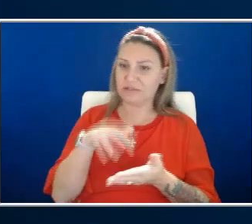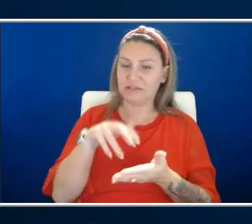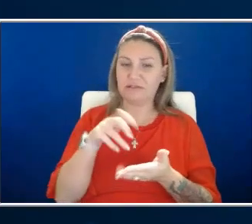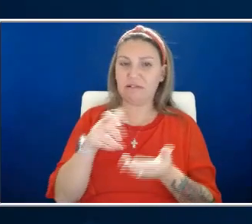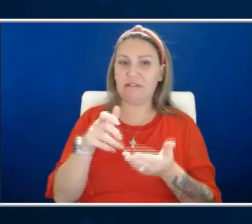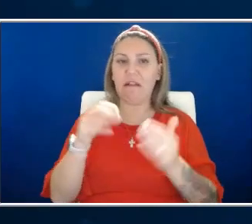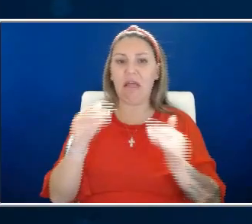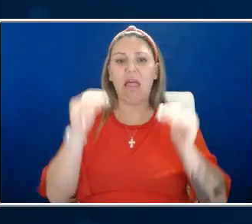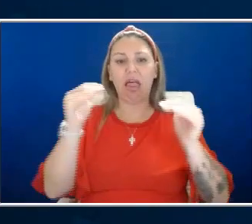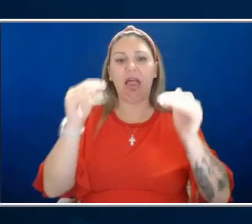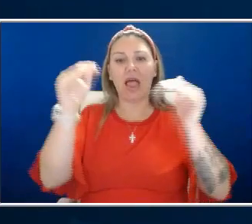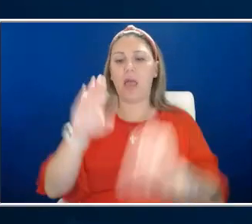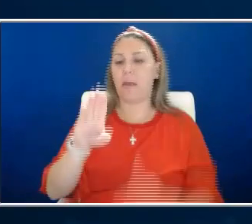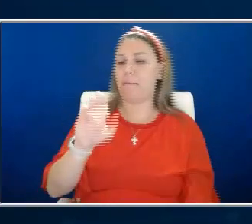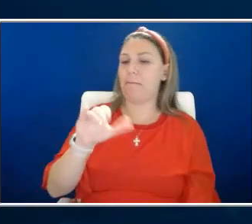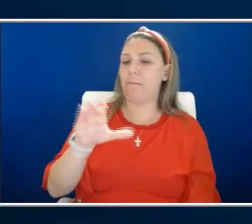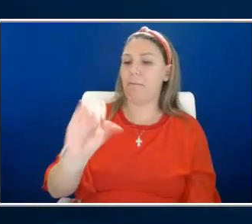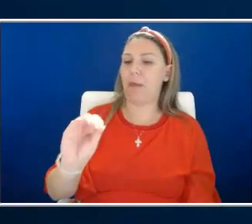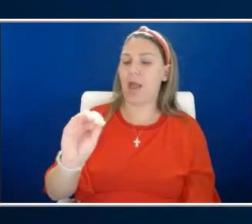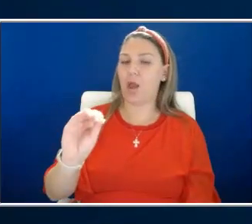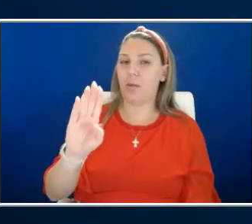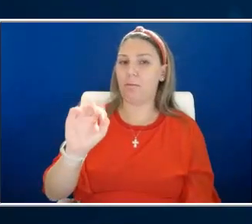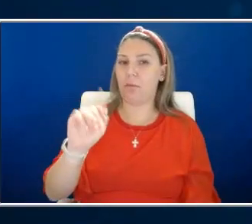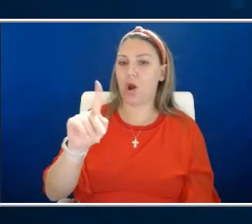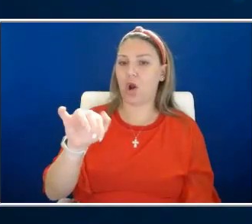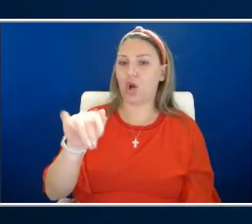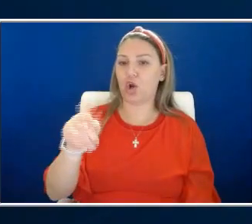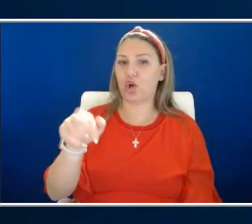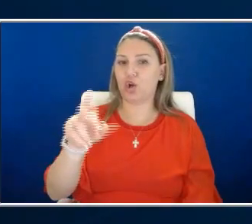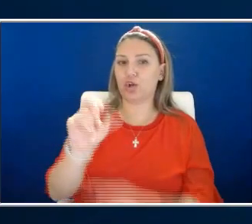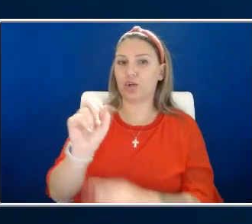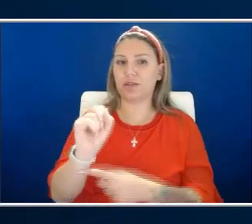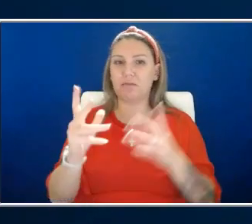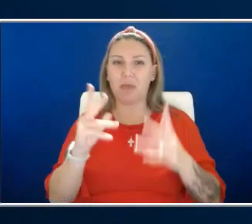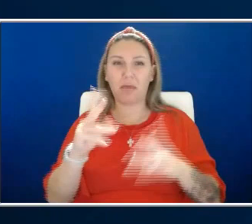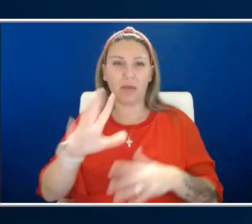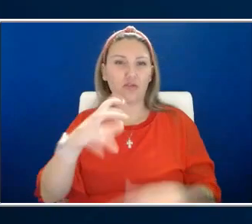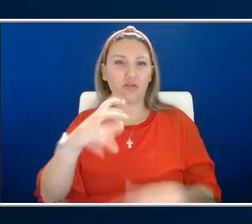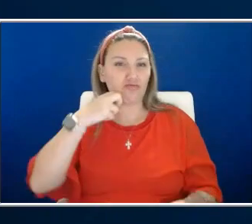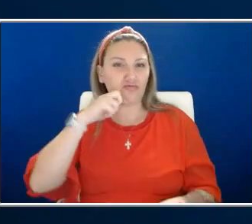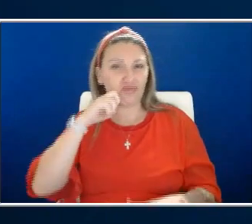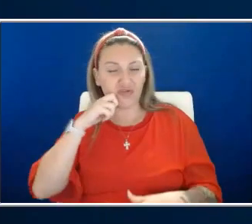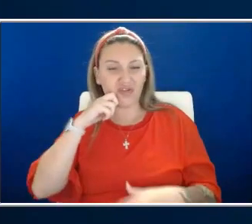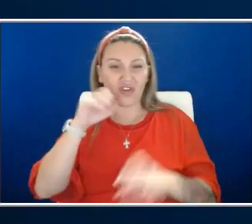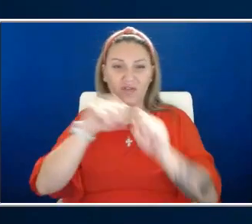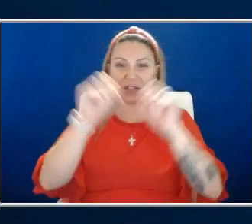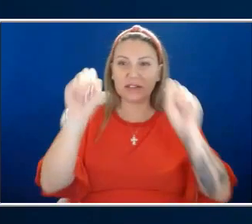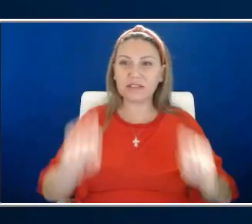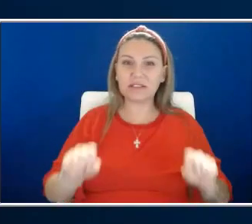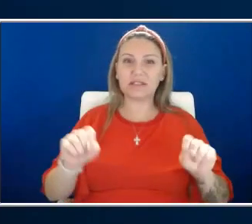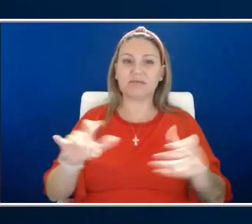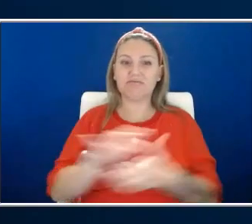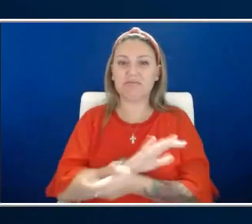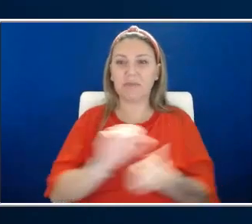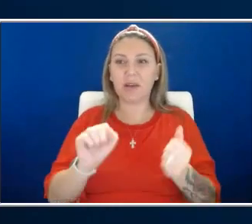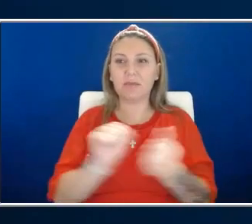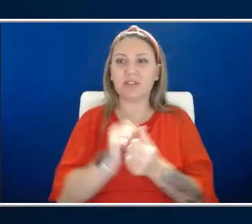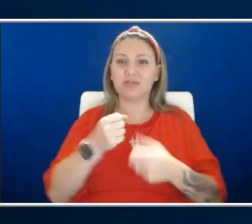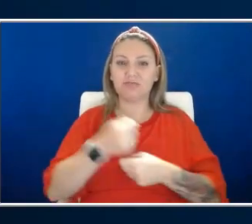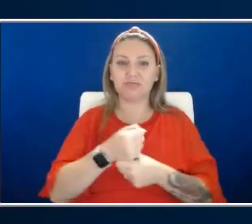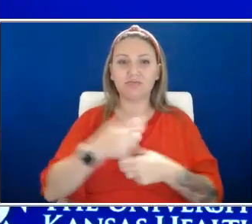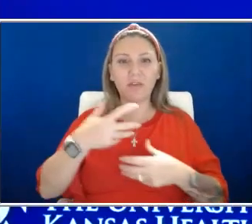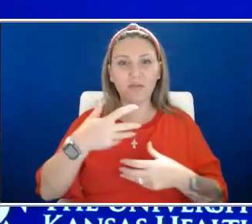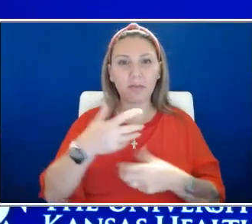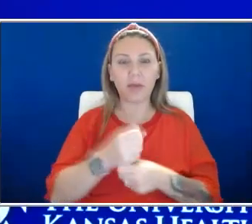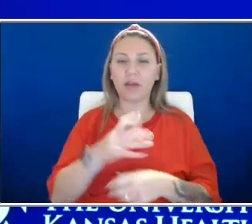get COVID-19 may now have a damaged nervous system and inflammation. So just what could this cause? What should people know? Yeah, I think this